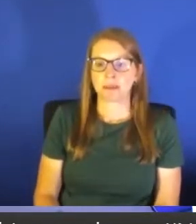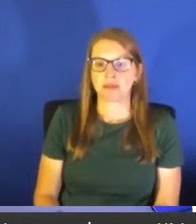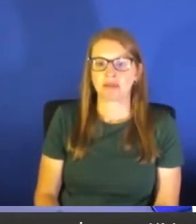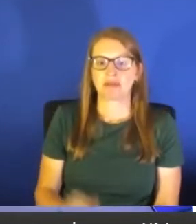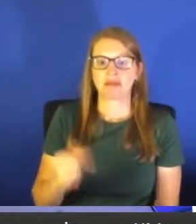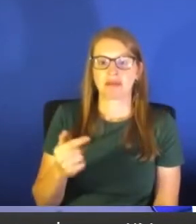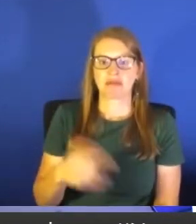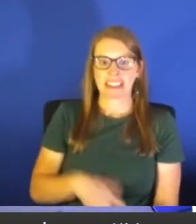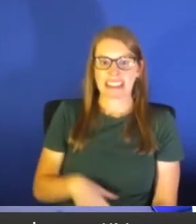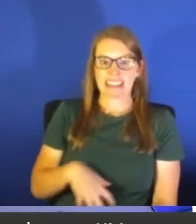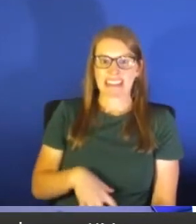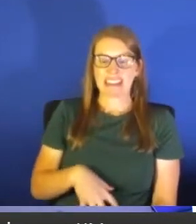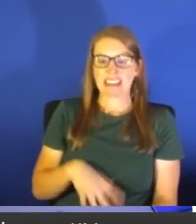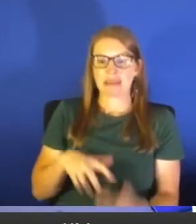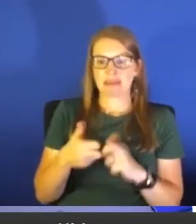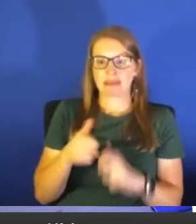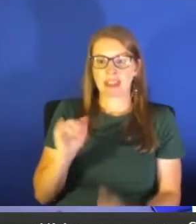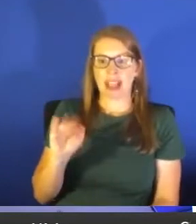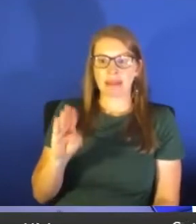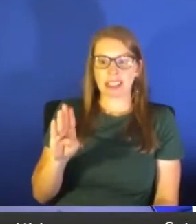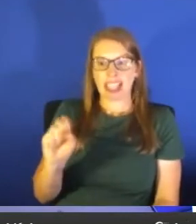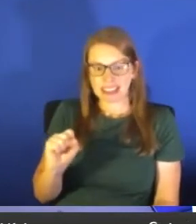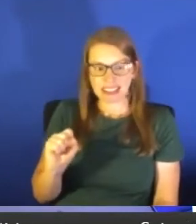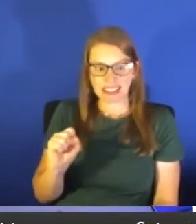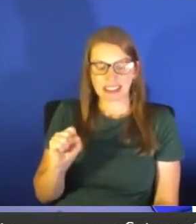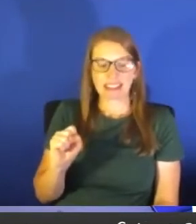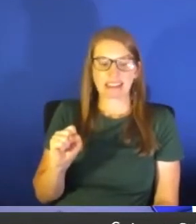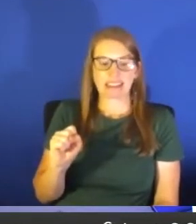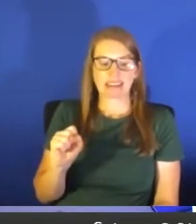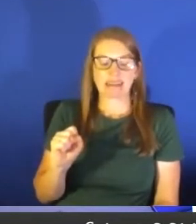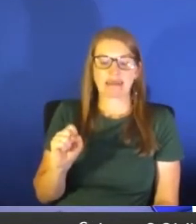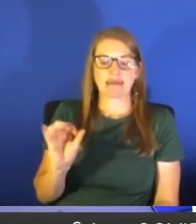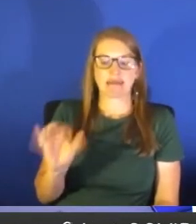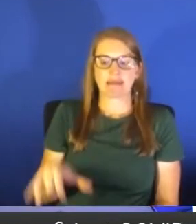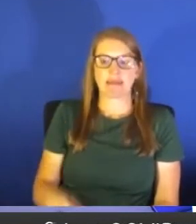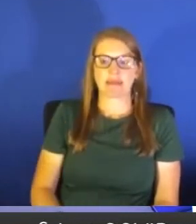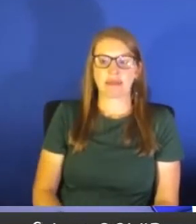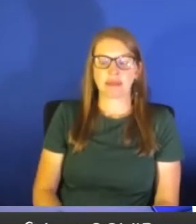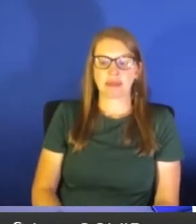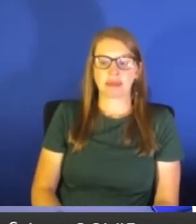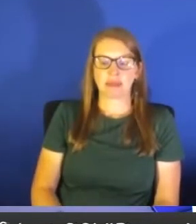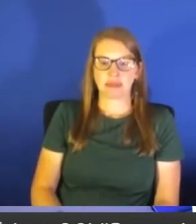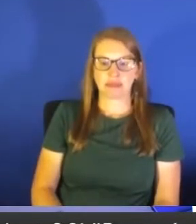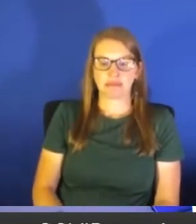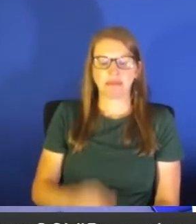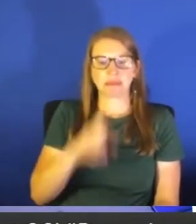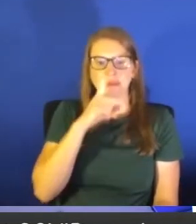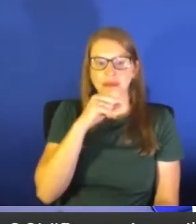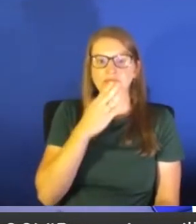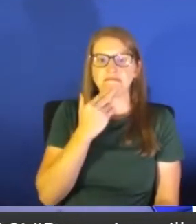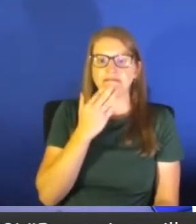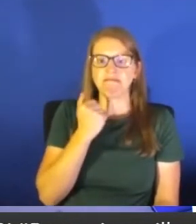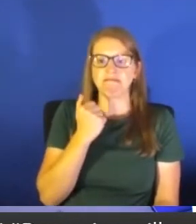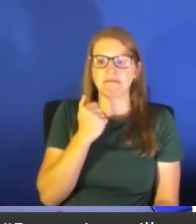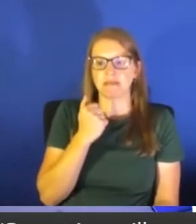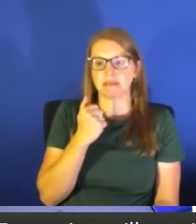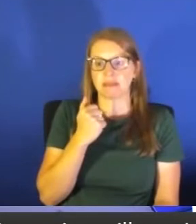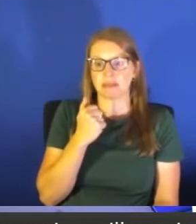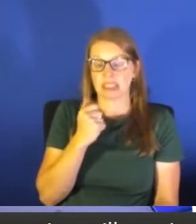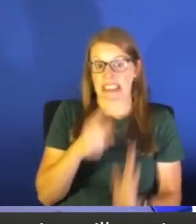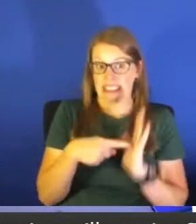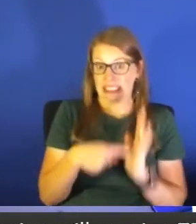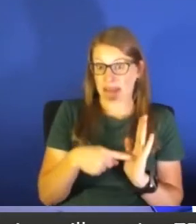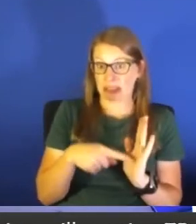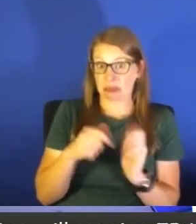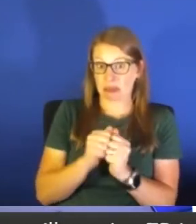days, IBS and those kind of things. Do the artificial sweeteners make some of the symptoms that you might get